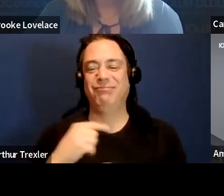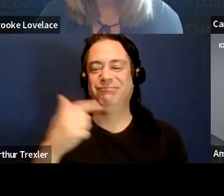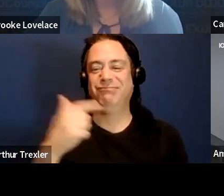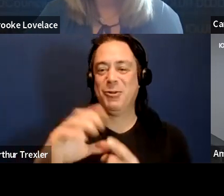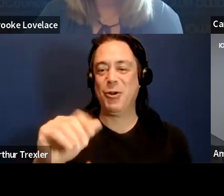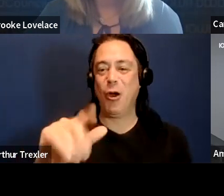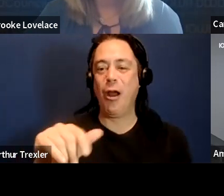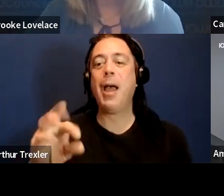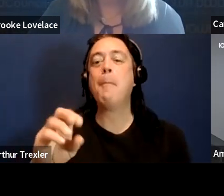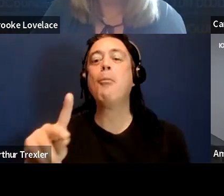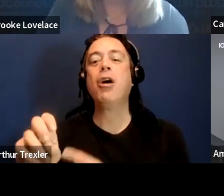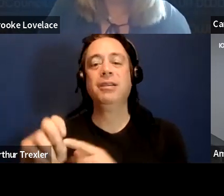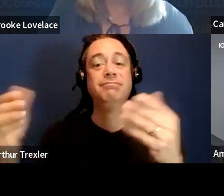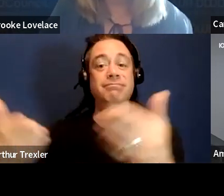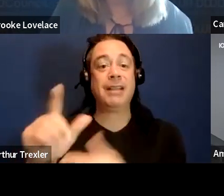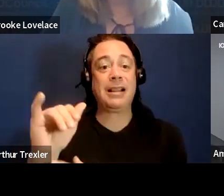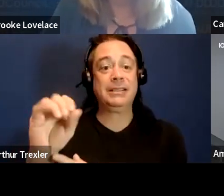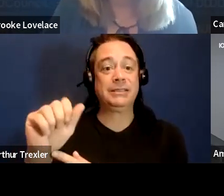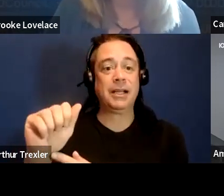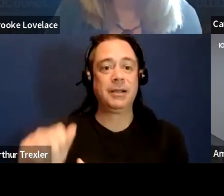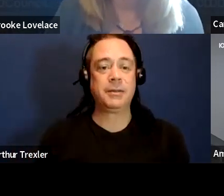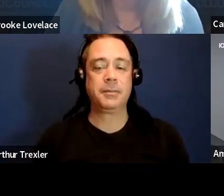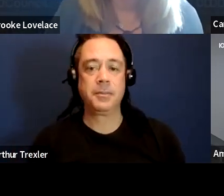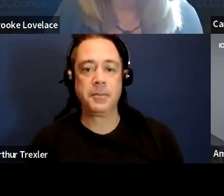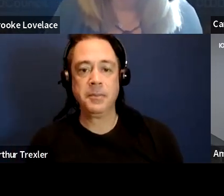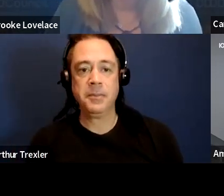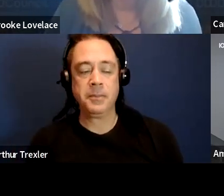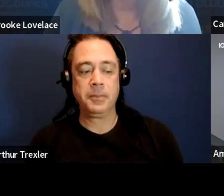Carlin and Brooke to introduce Lisa.